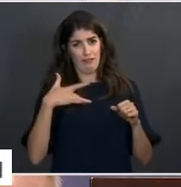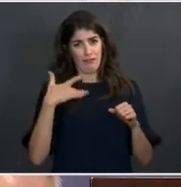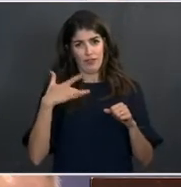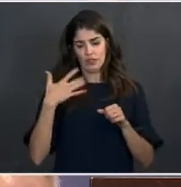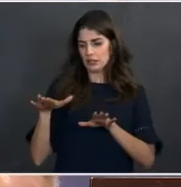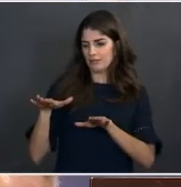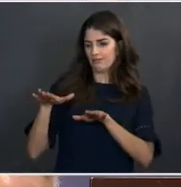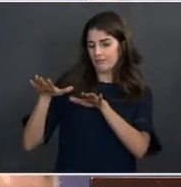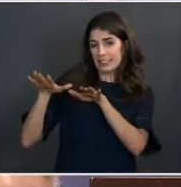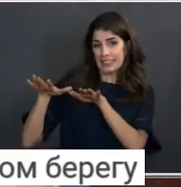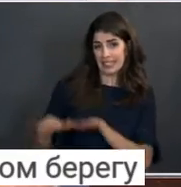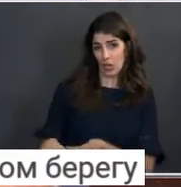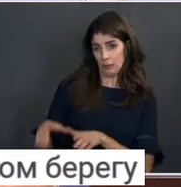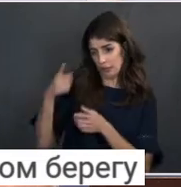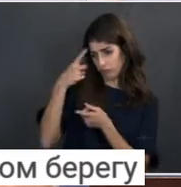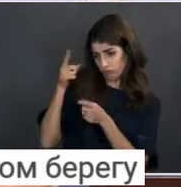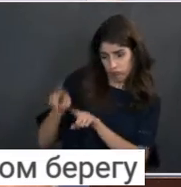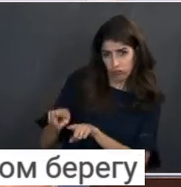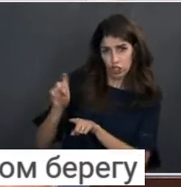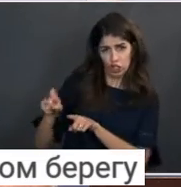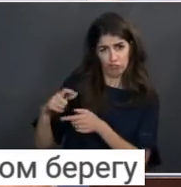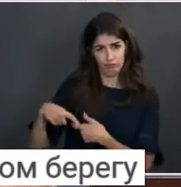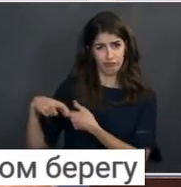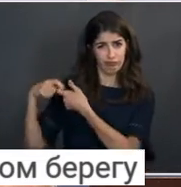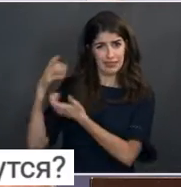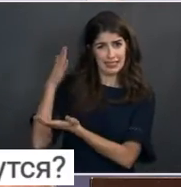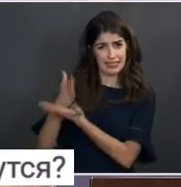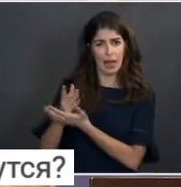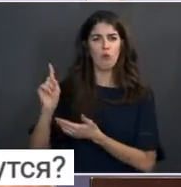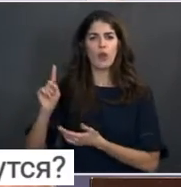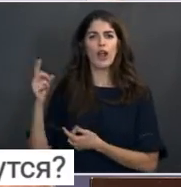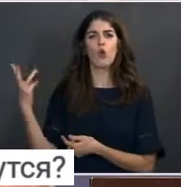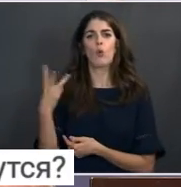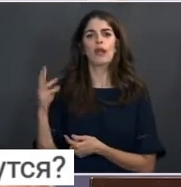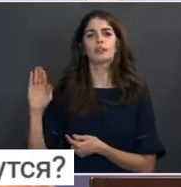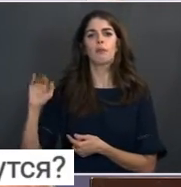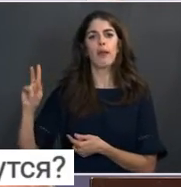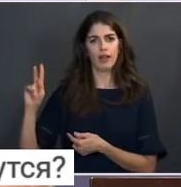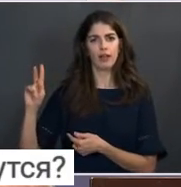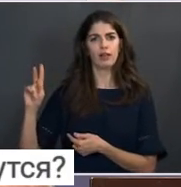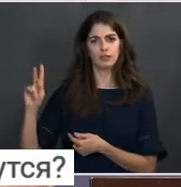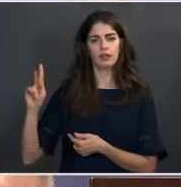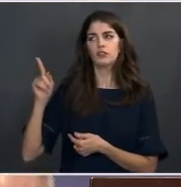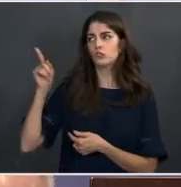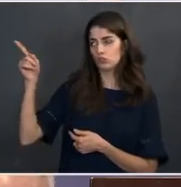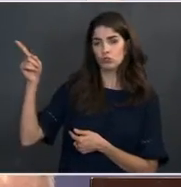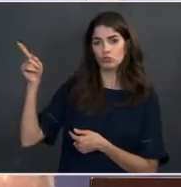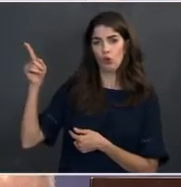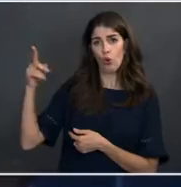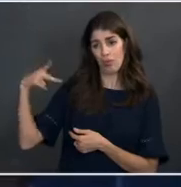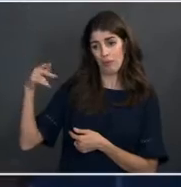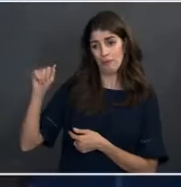settlements are, should be halted in the West Bank so that the Palestinians will come back?